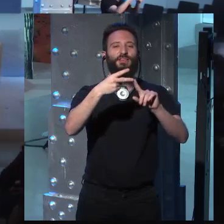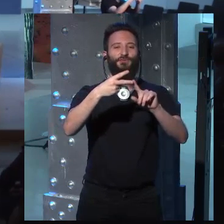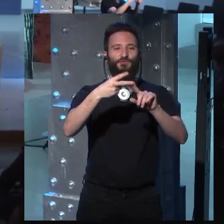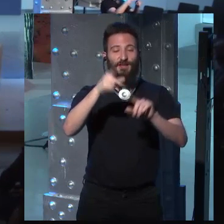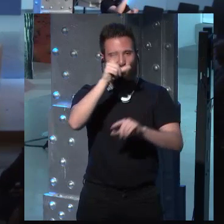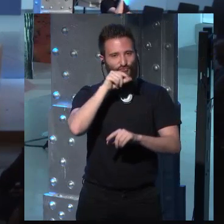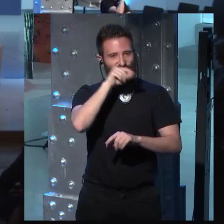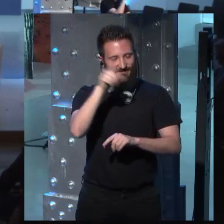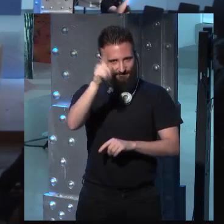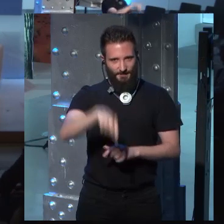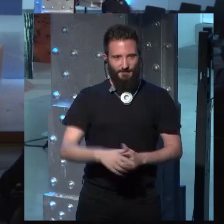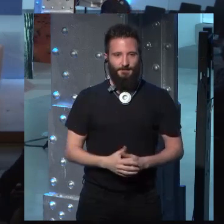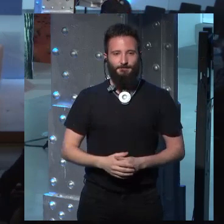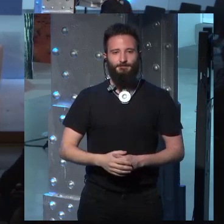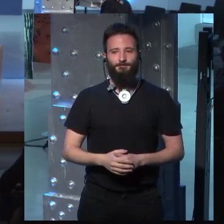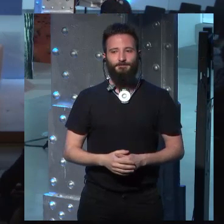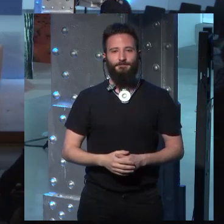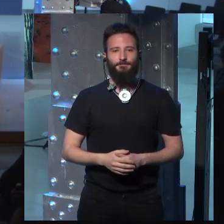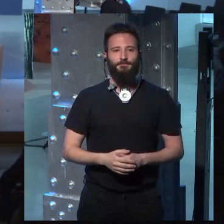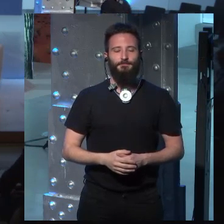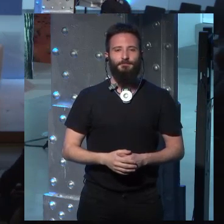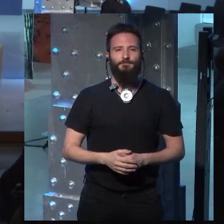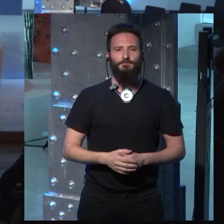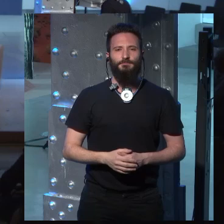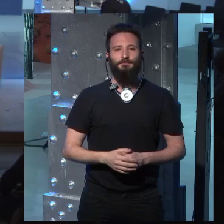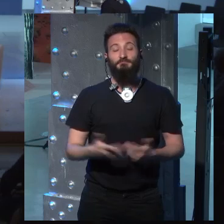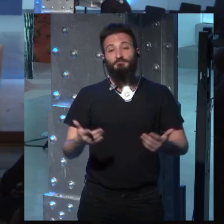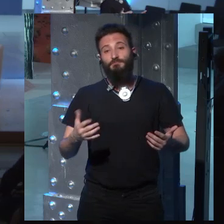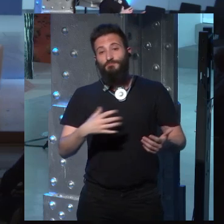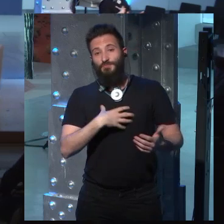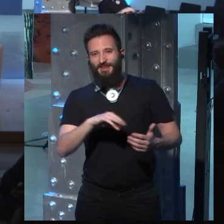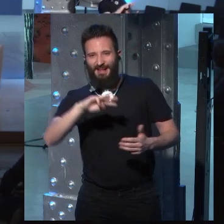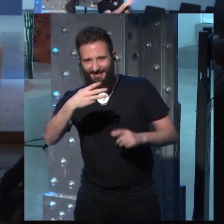by Mariló, because I like question number 3. What do you think about lawyers?